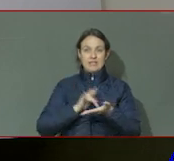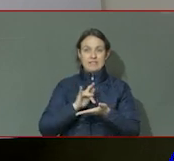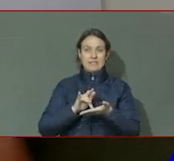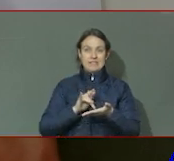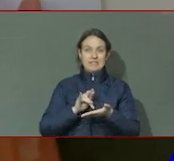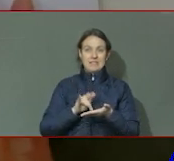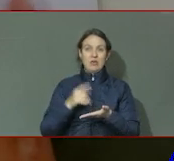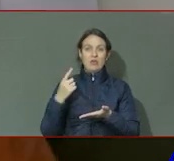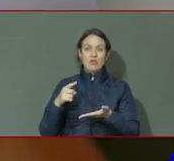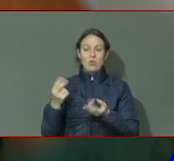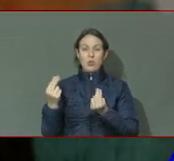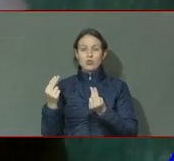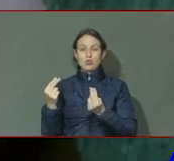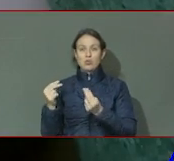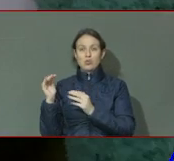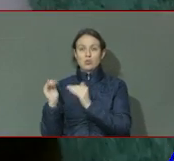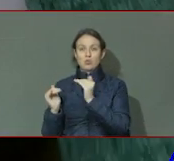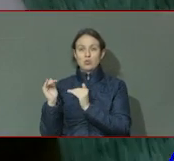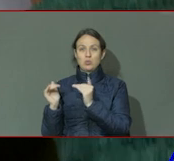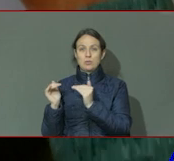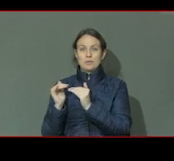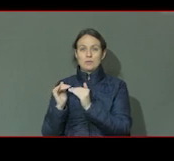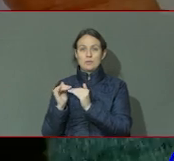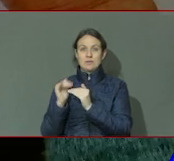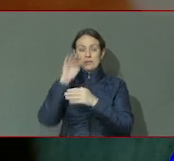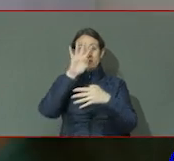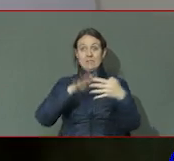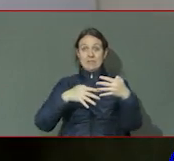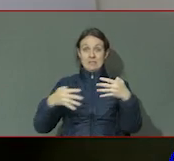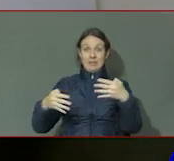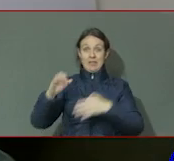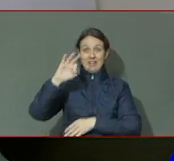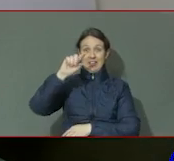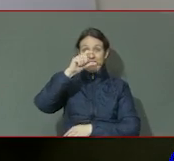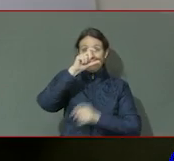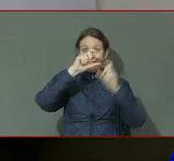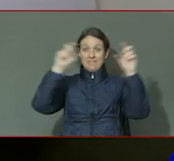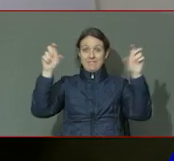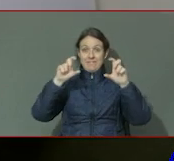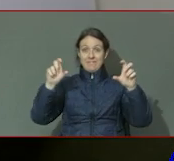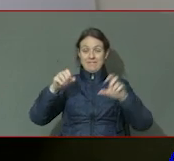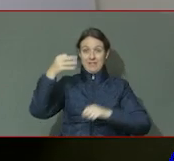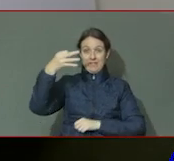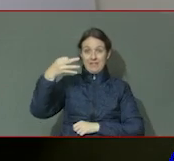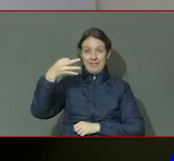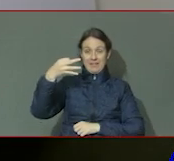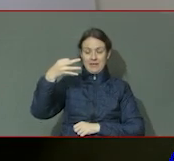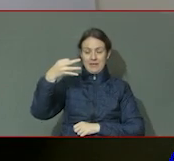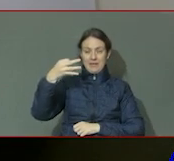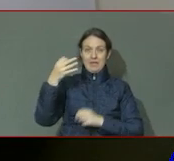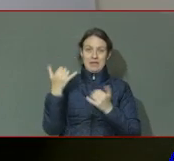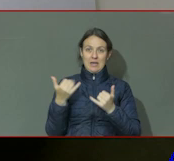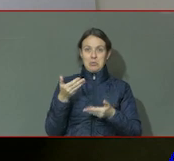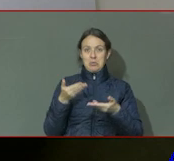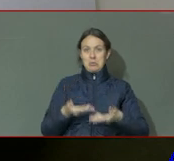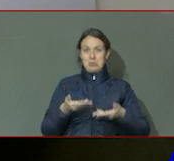equilibrium. Boys and girls, this whole table, the first 3 rows, is only on mole. So I can't put a mass in